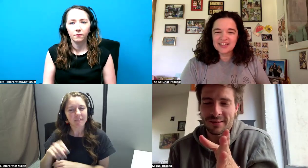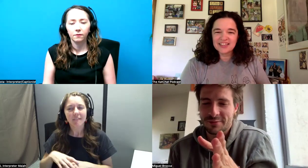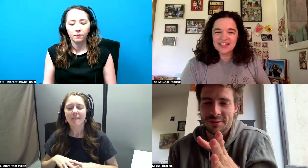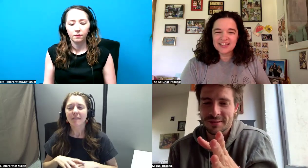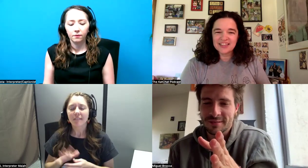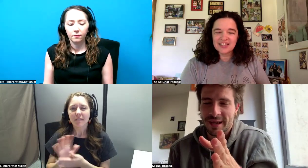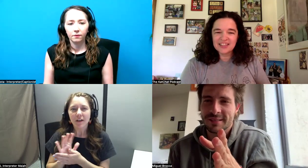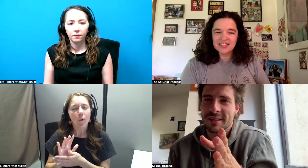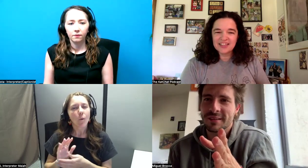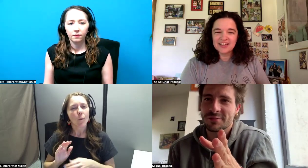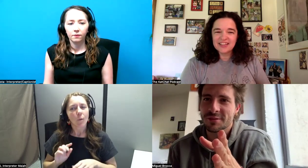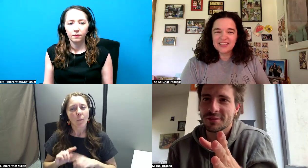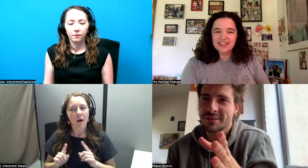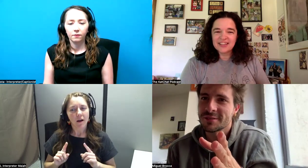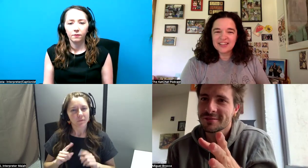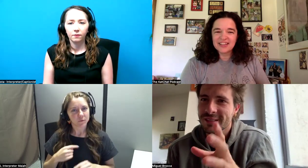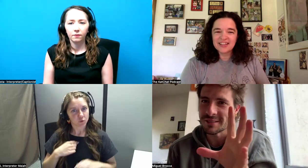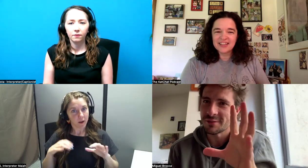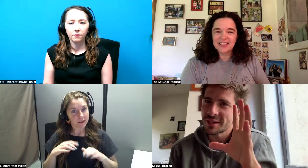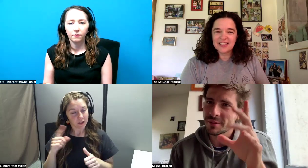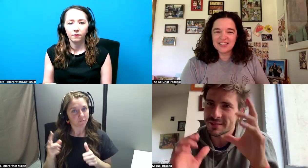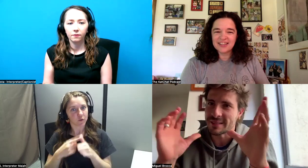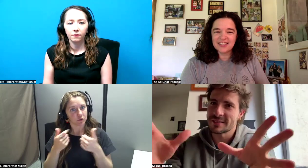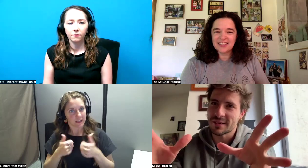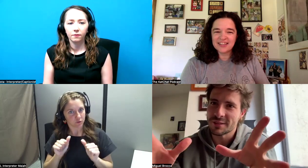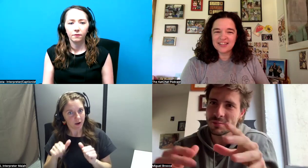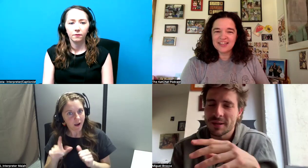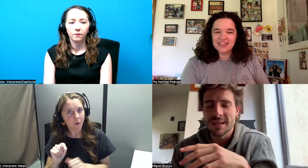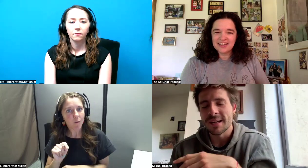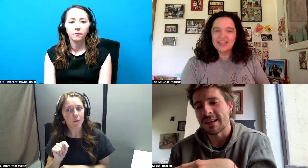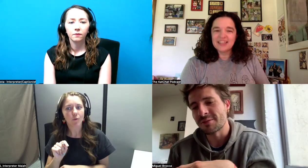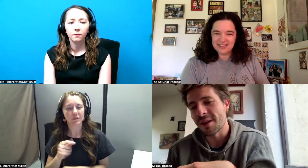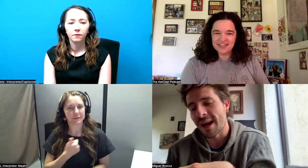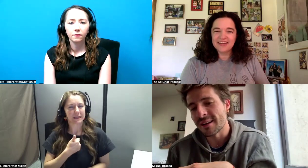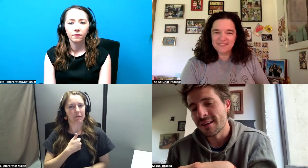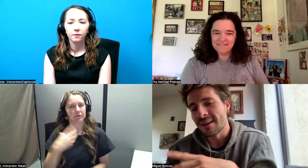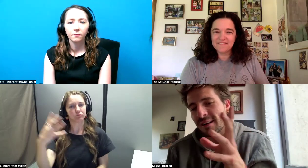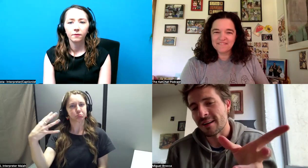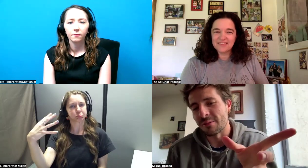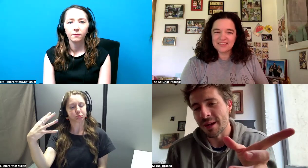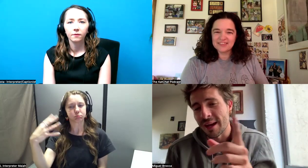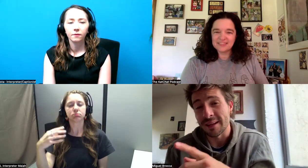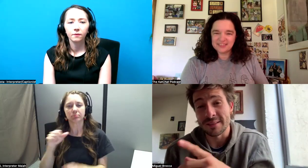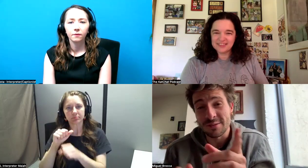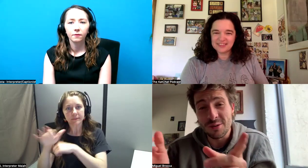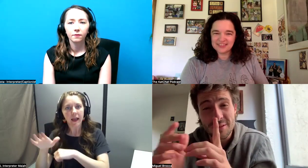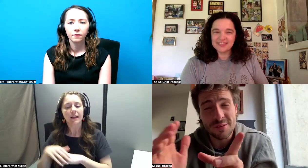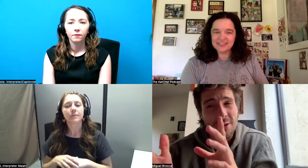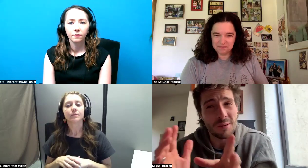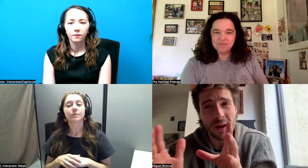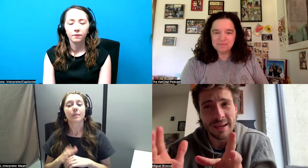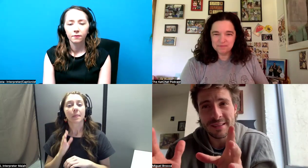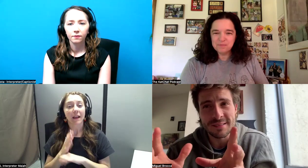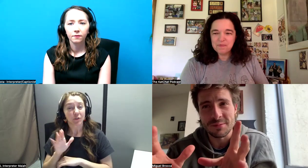did like a first casting. I did a first audition, like a self tape. I sent a self tape, and after that, we had like a sort